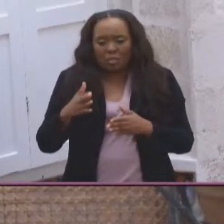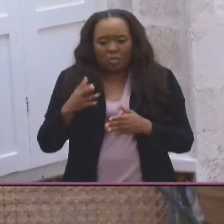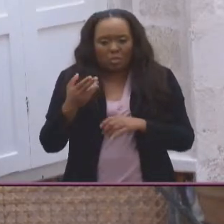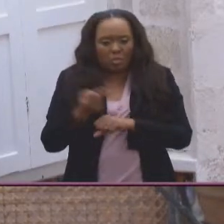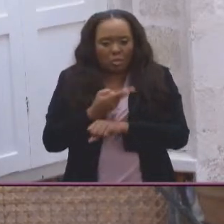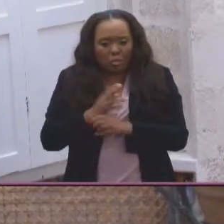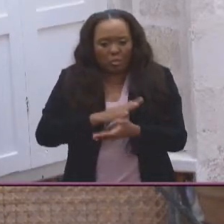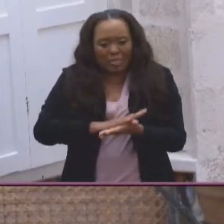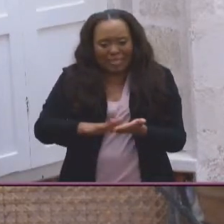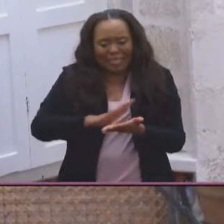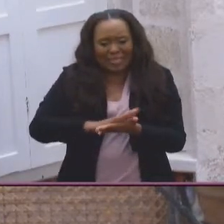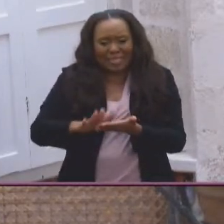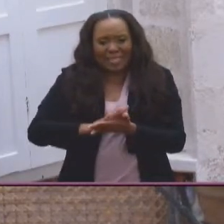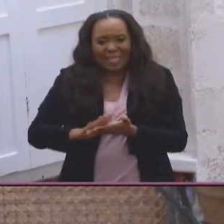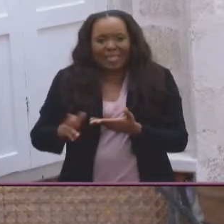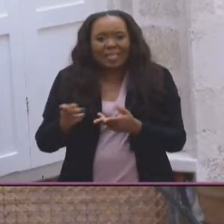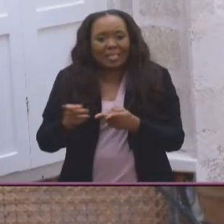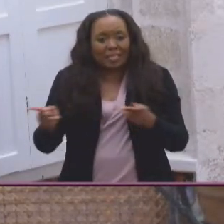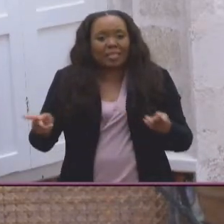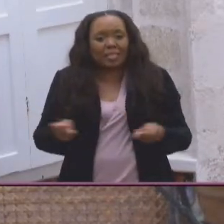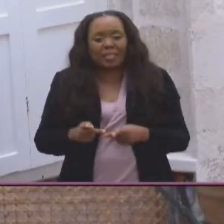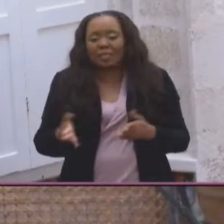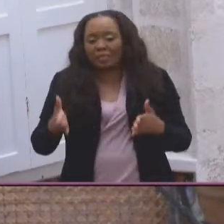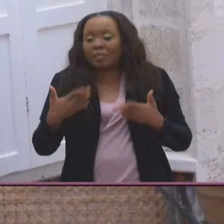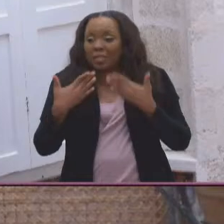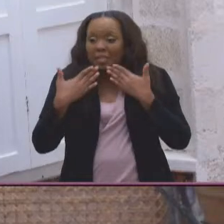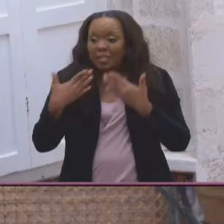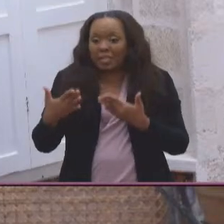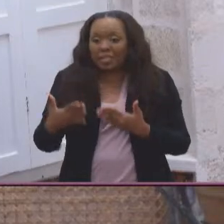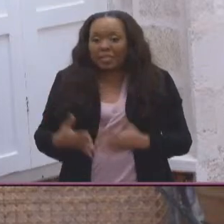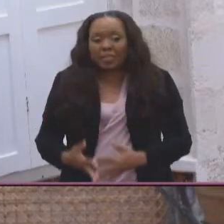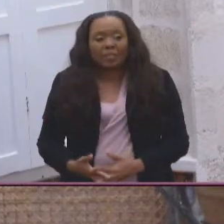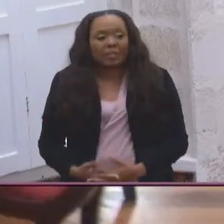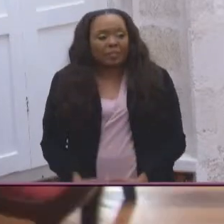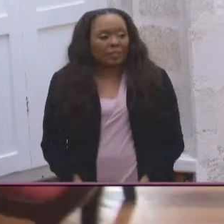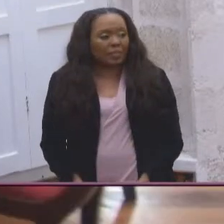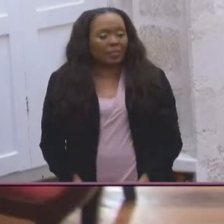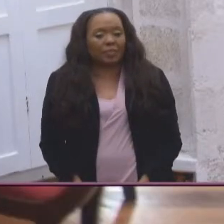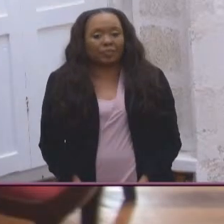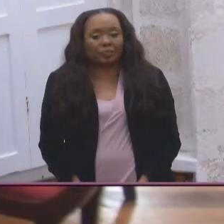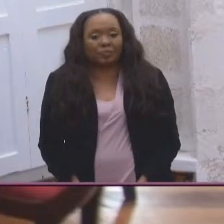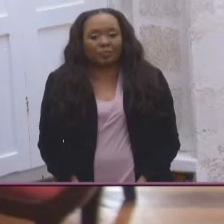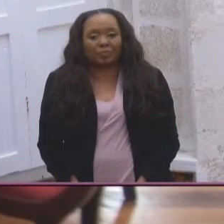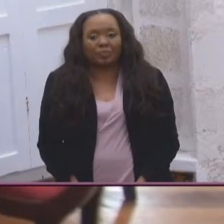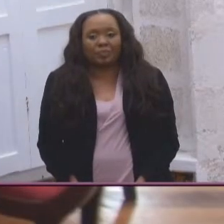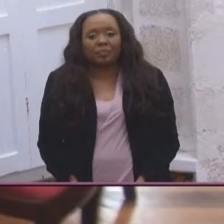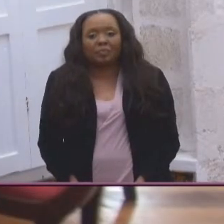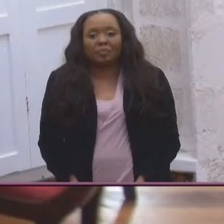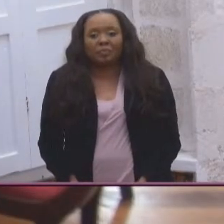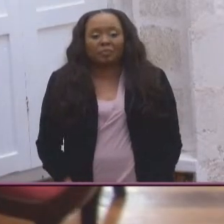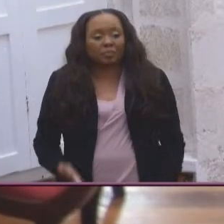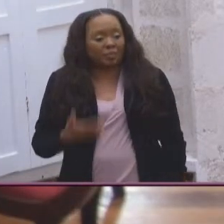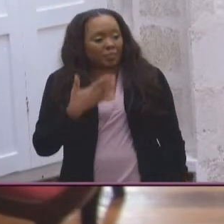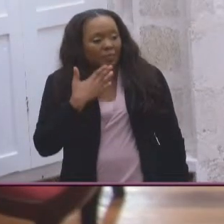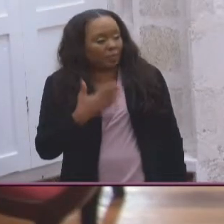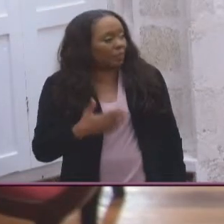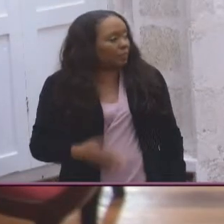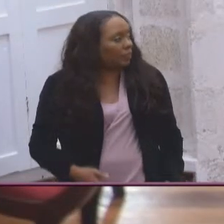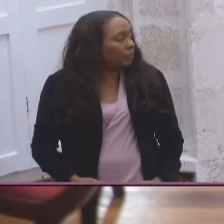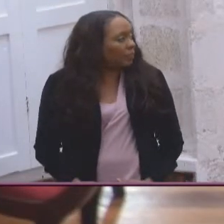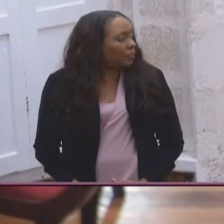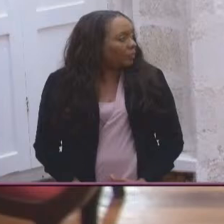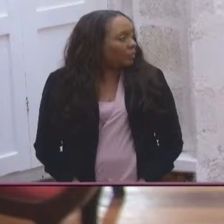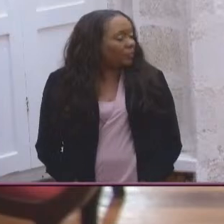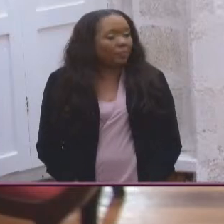once they're tidied up. With those few words, Mr. President, I thank you. Thank you very much, Senator Warren. Her Honour,